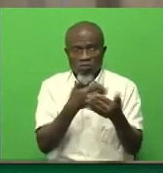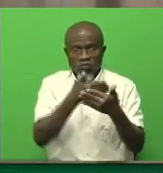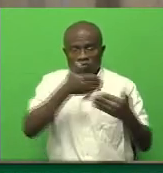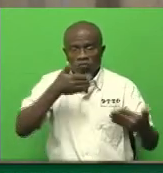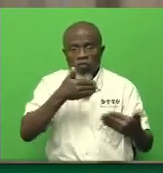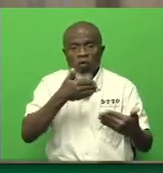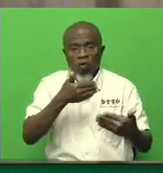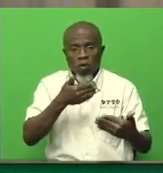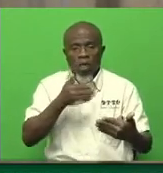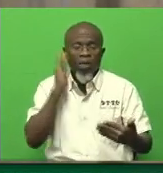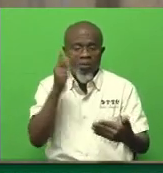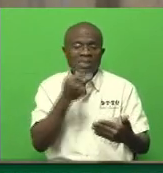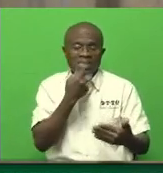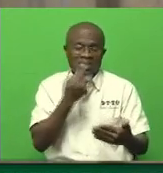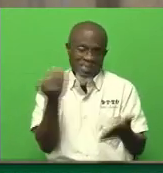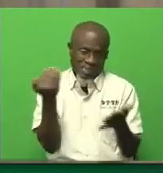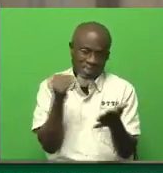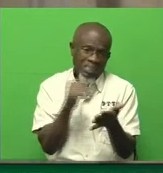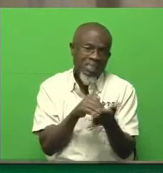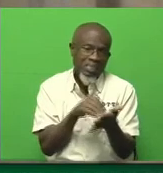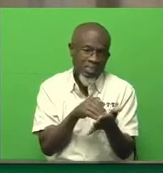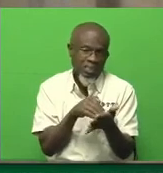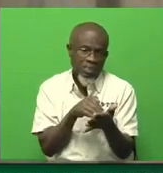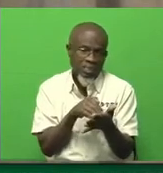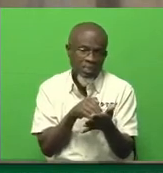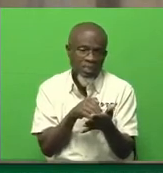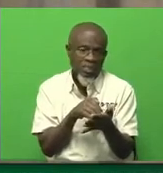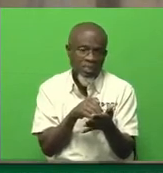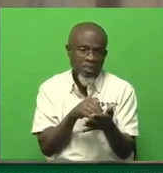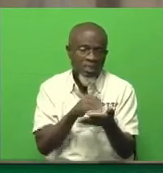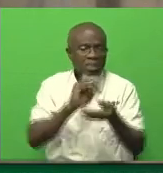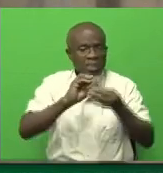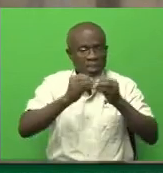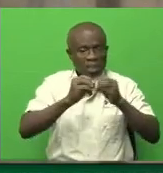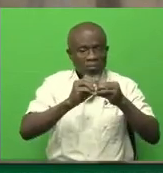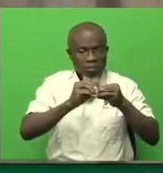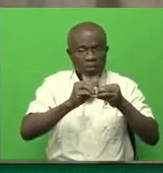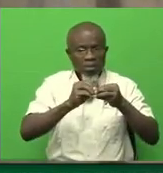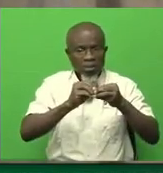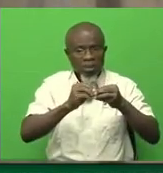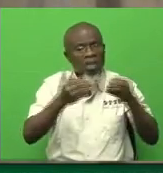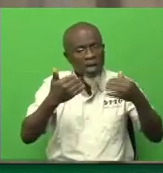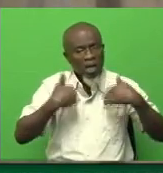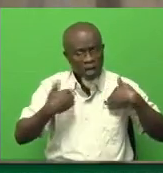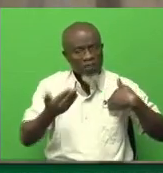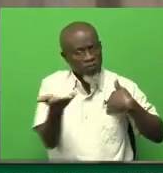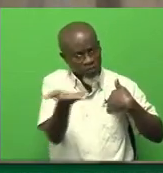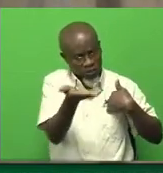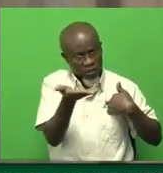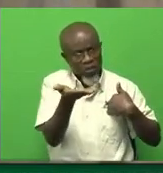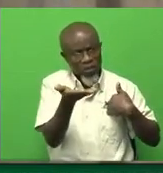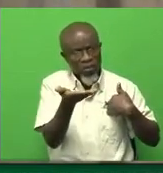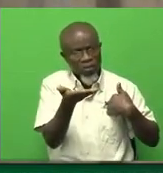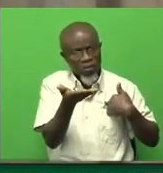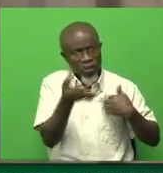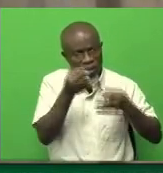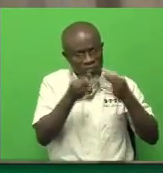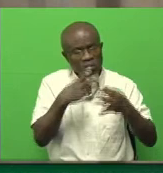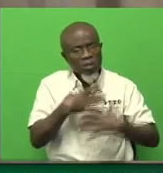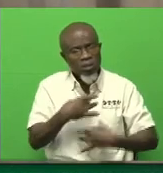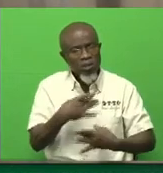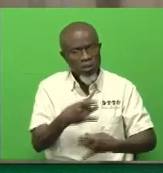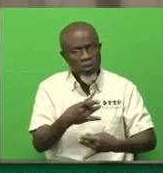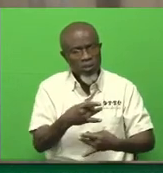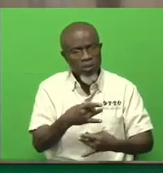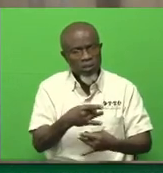and I'll reiterate it here these statistics are available for anyone who is interested the reduction